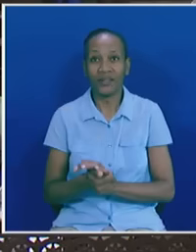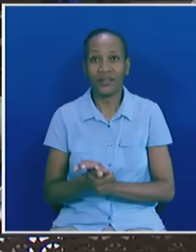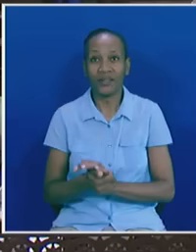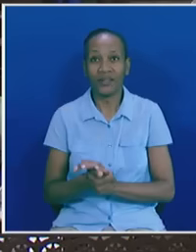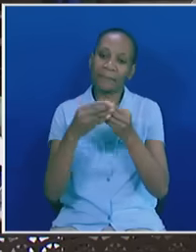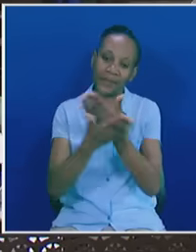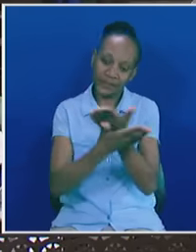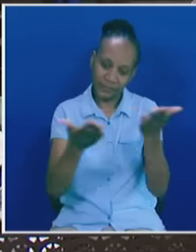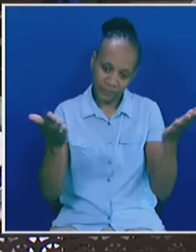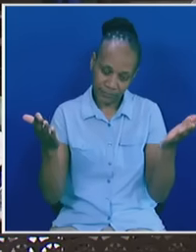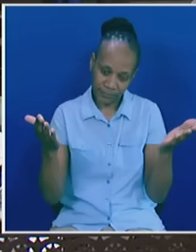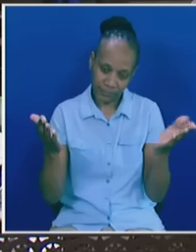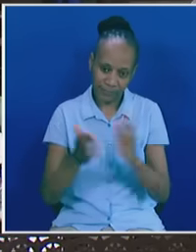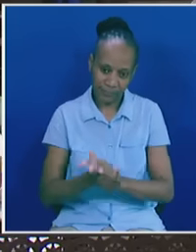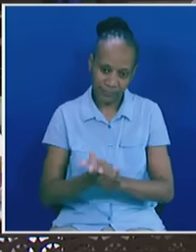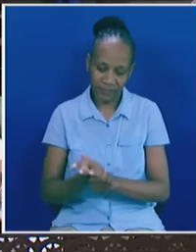honorable